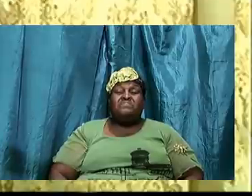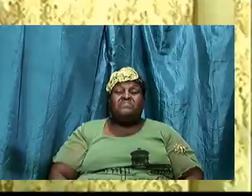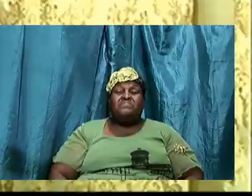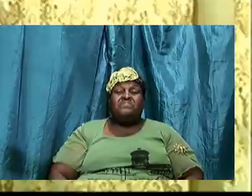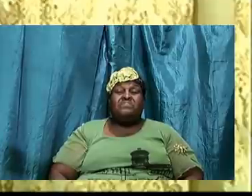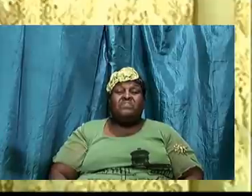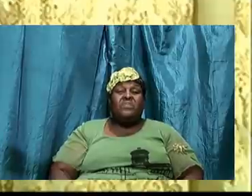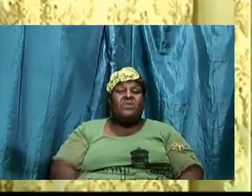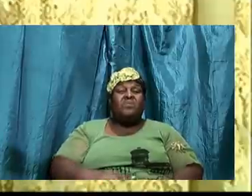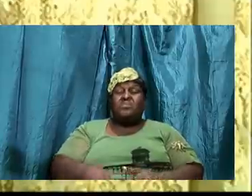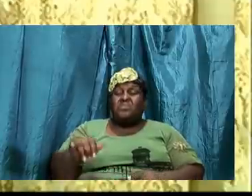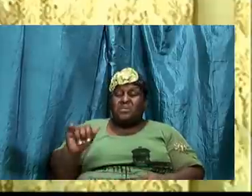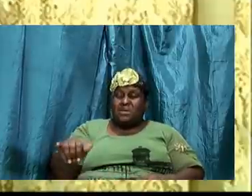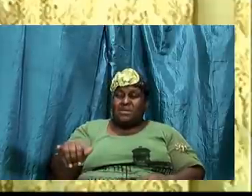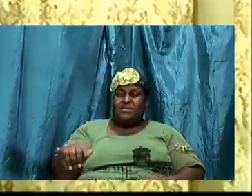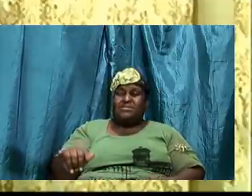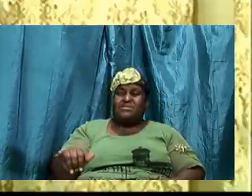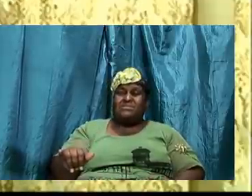But yet still,